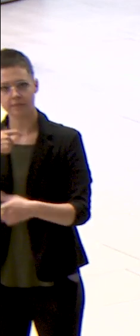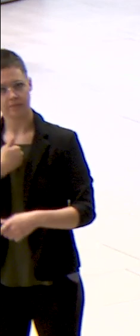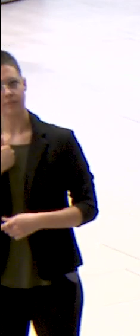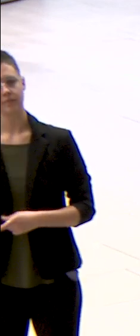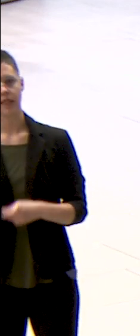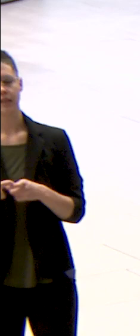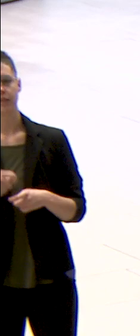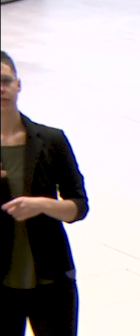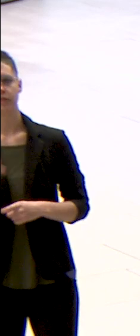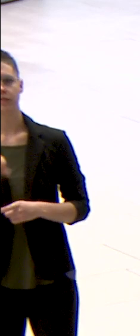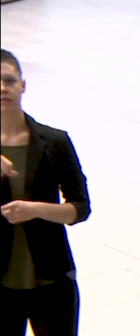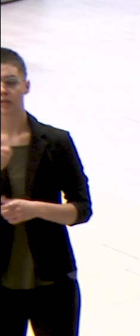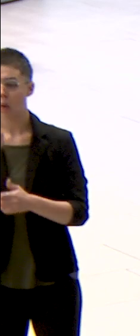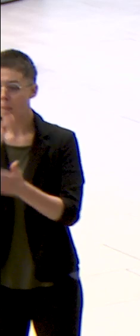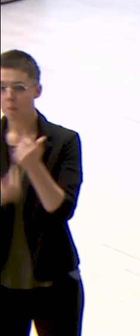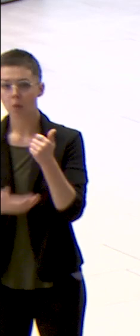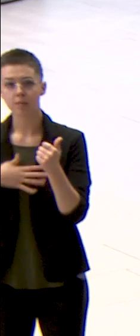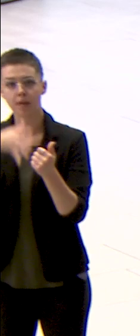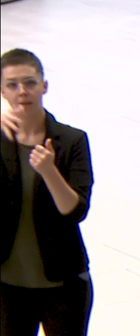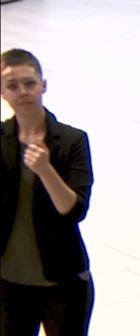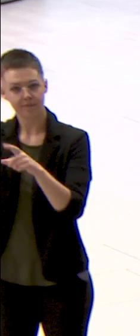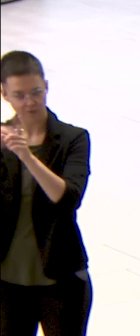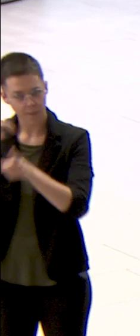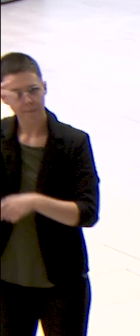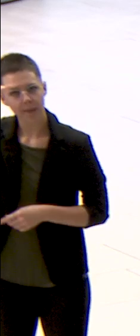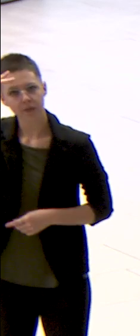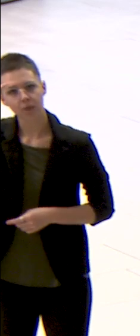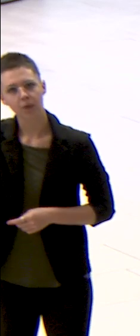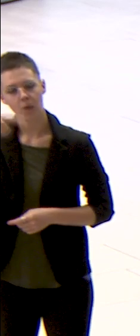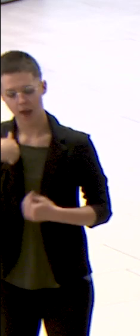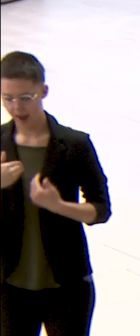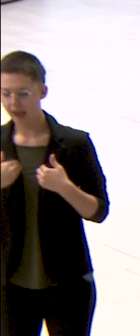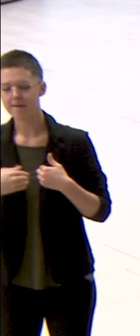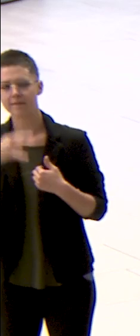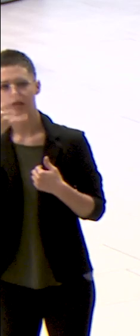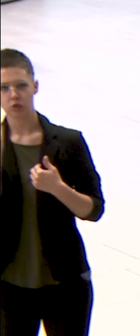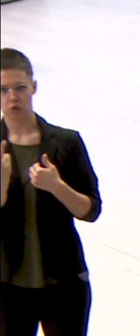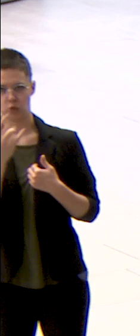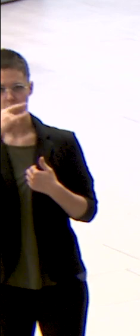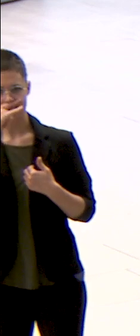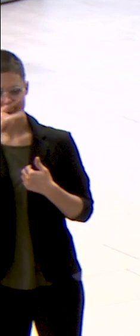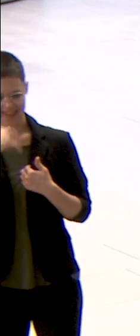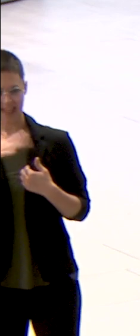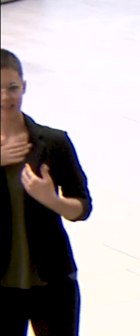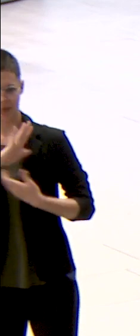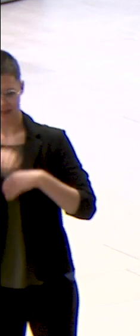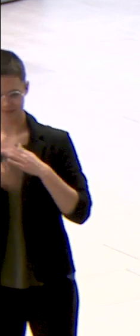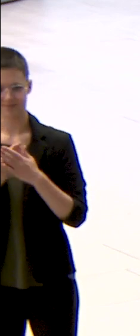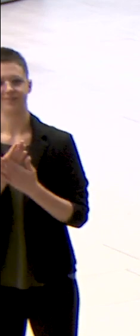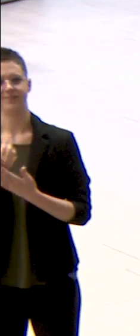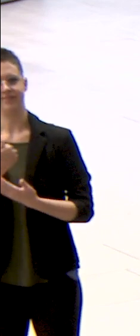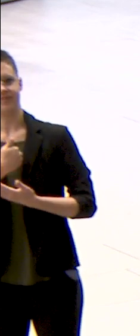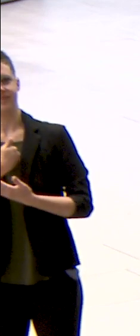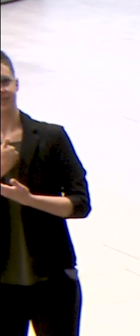that, you know, both my parents are from Mexico, that I have two kids, that is my entire self. And I think more than anything,